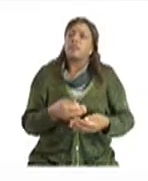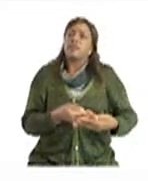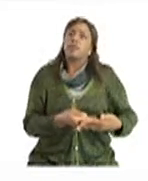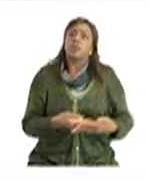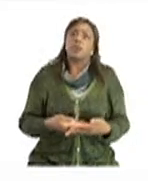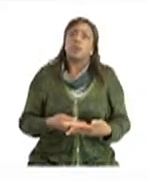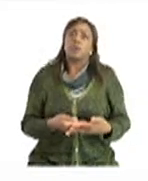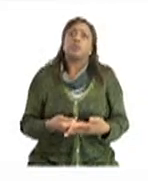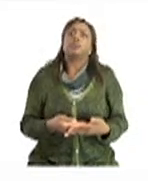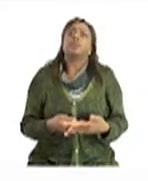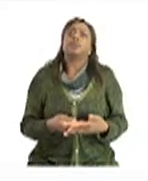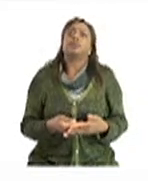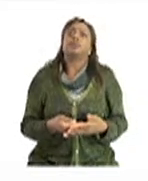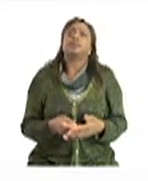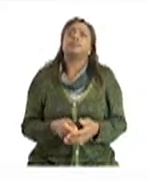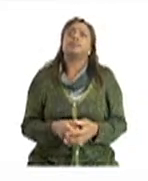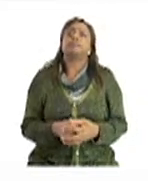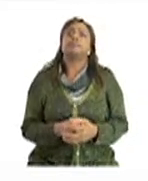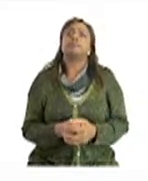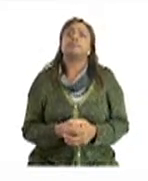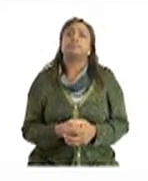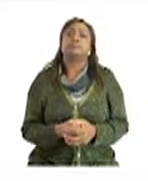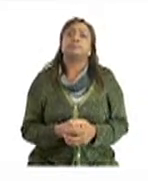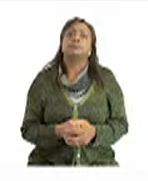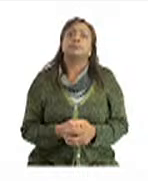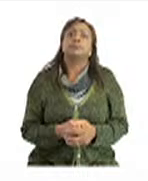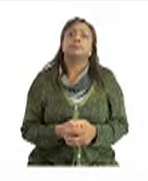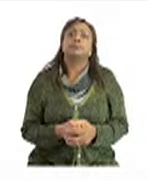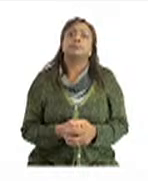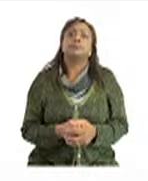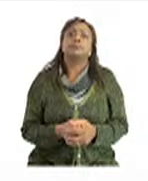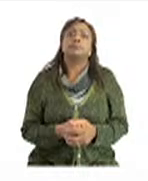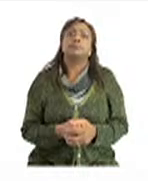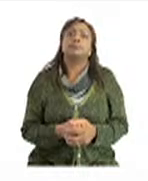the fertilized egg into a baby.